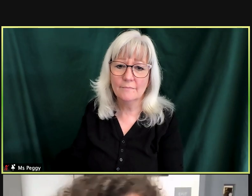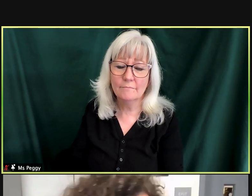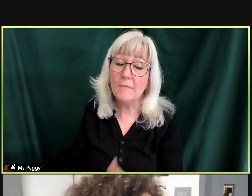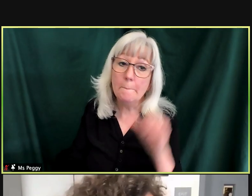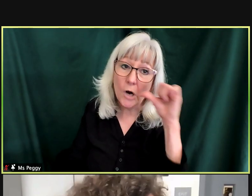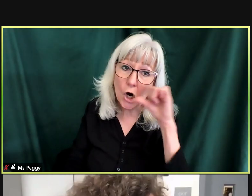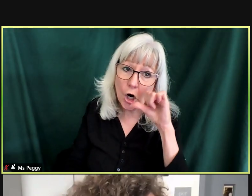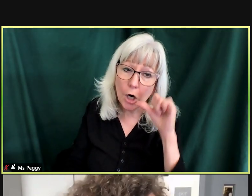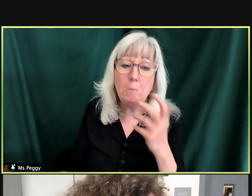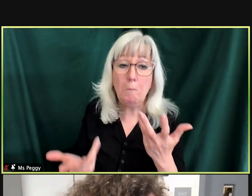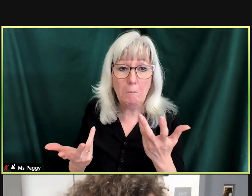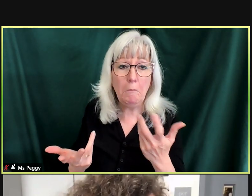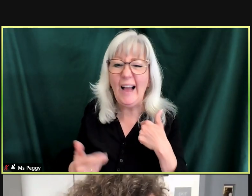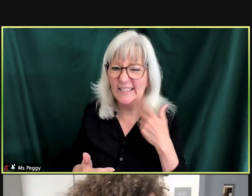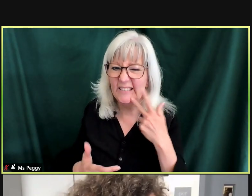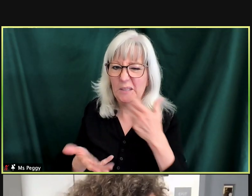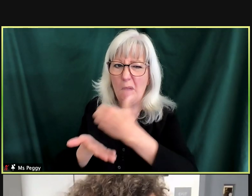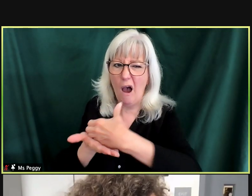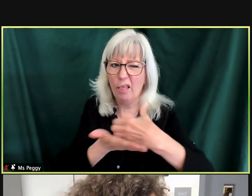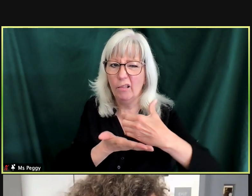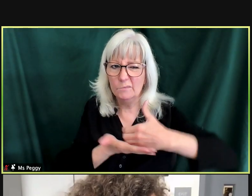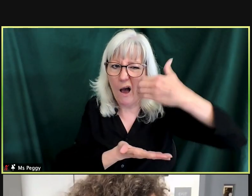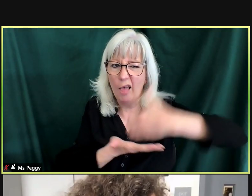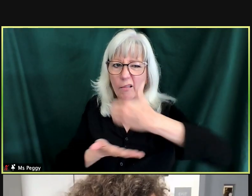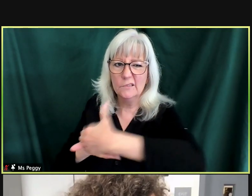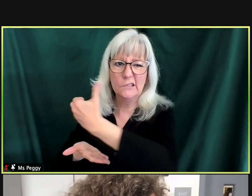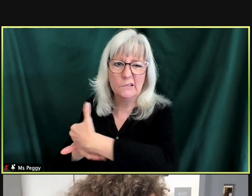or a bar. I see a lot of bottles in the background.